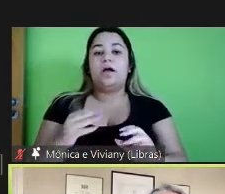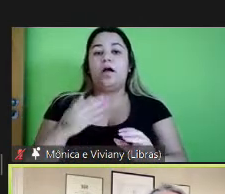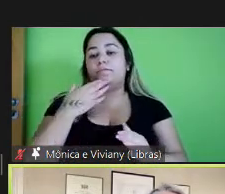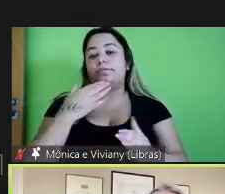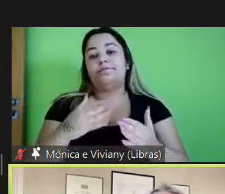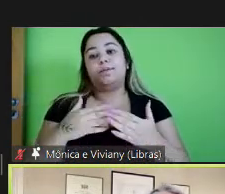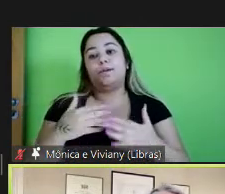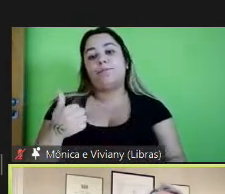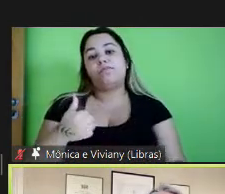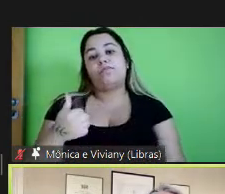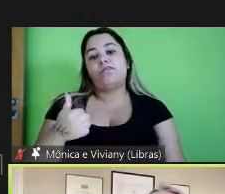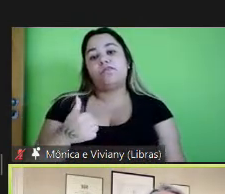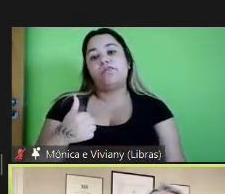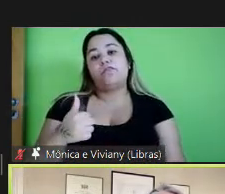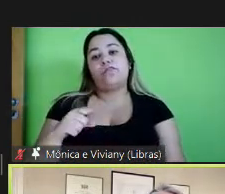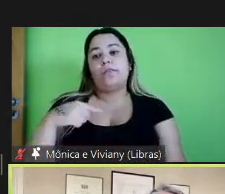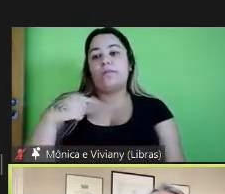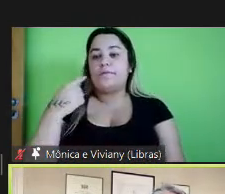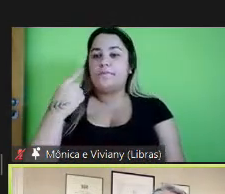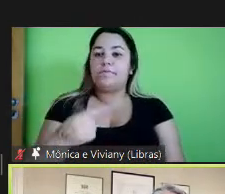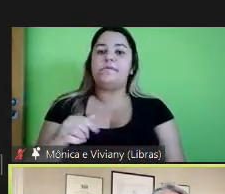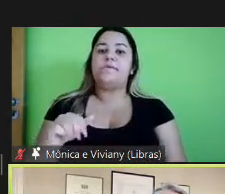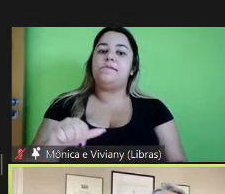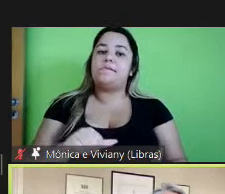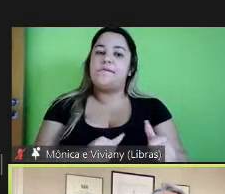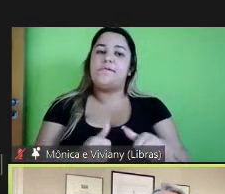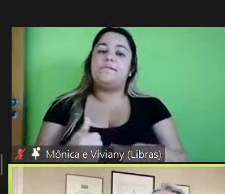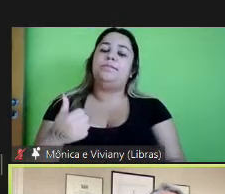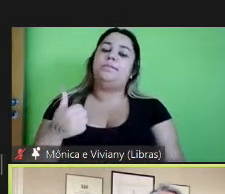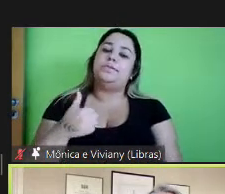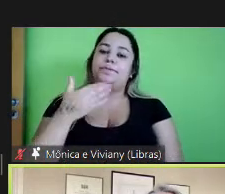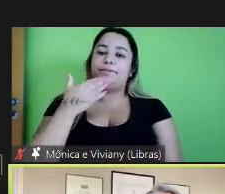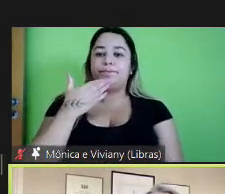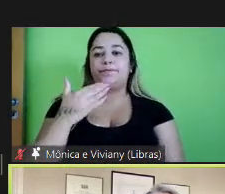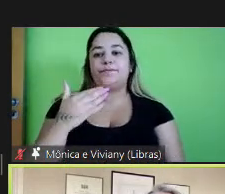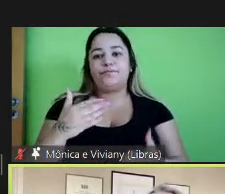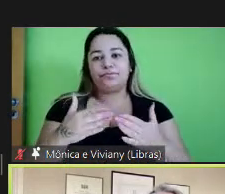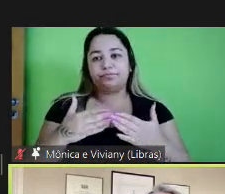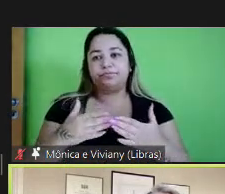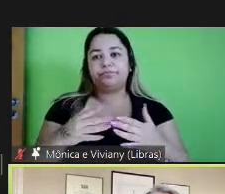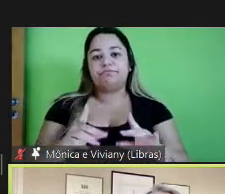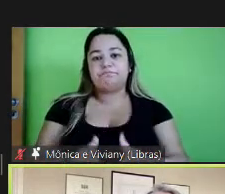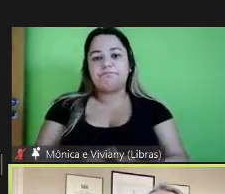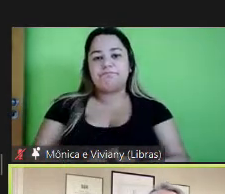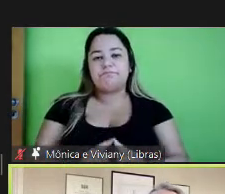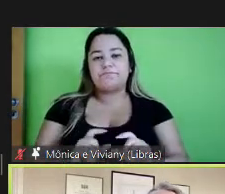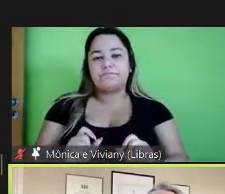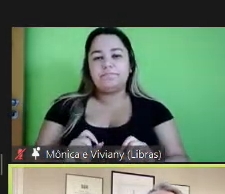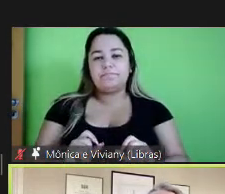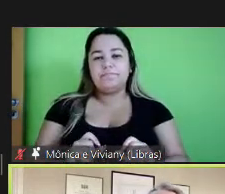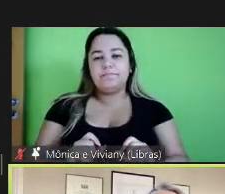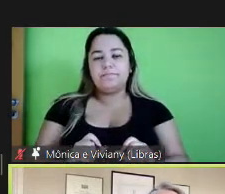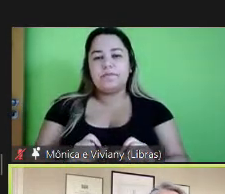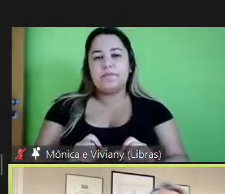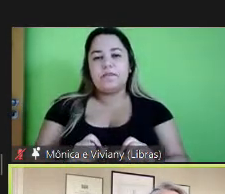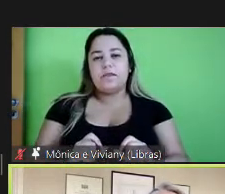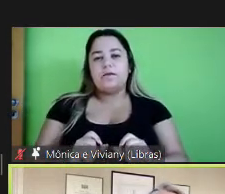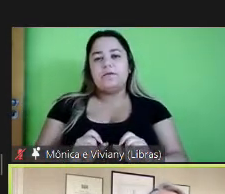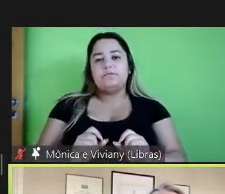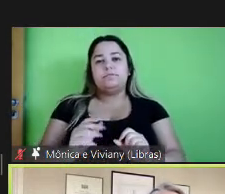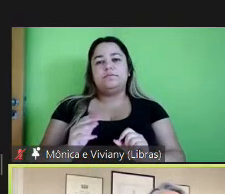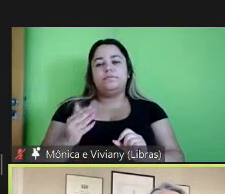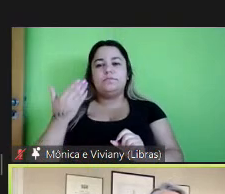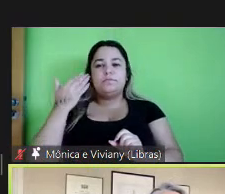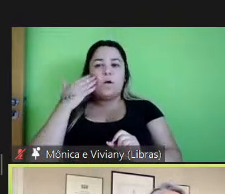So the first A is ask. Now, this isn't the same ask as you might be familiar with, for example, in smoking